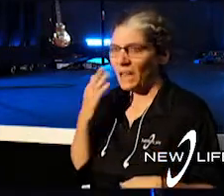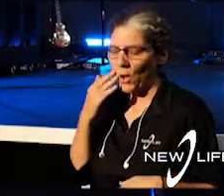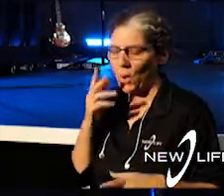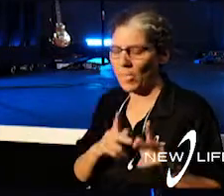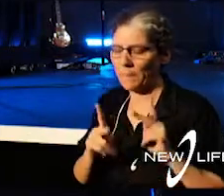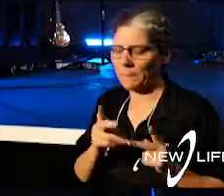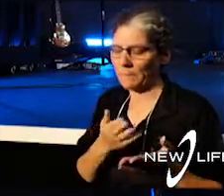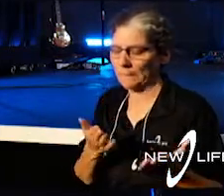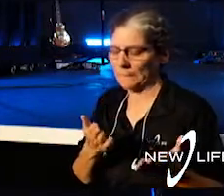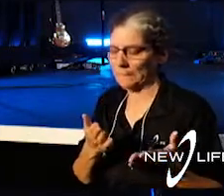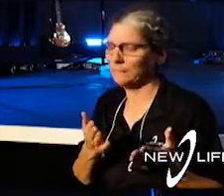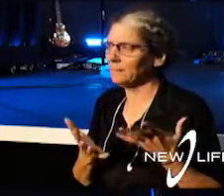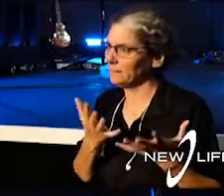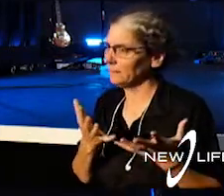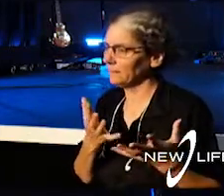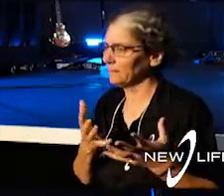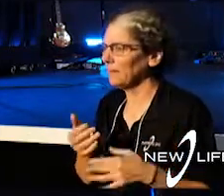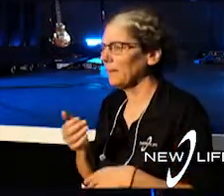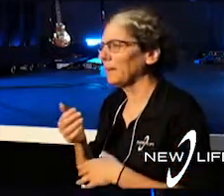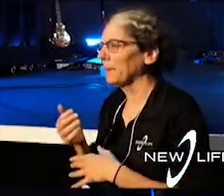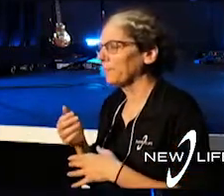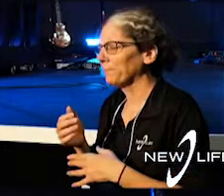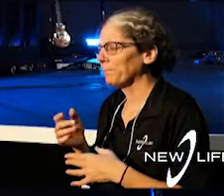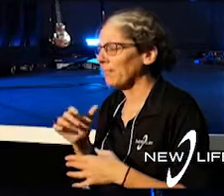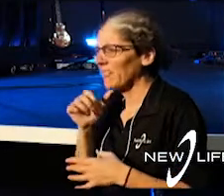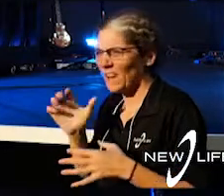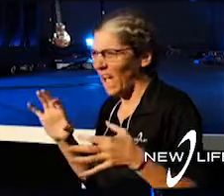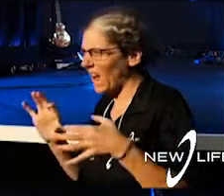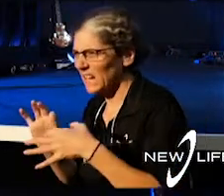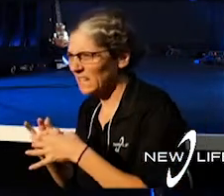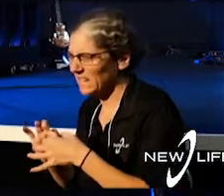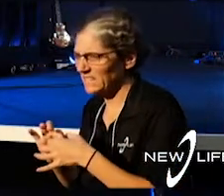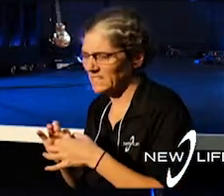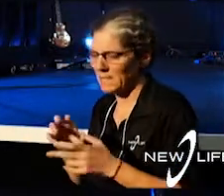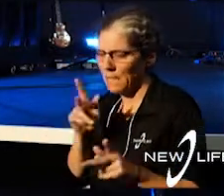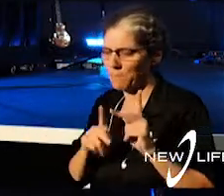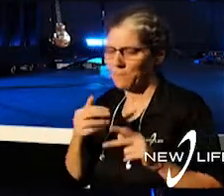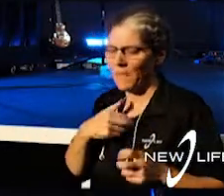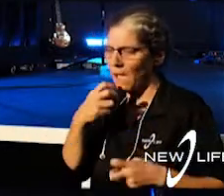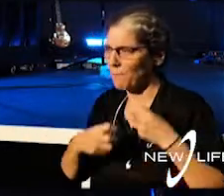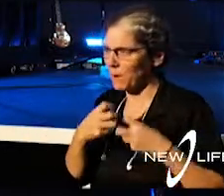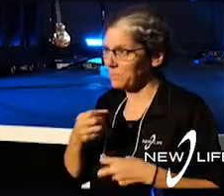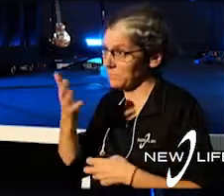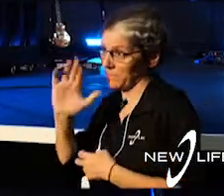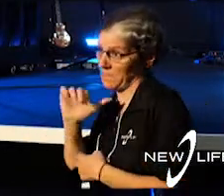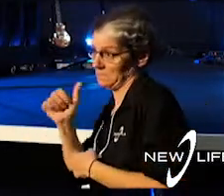right. I know we're right, God. But the rest of y'all got problems.